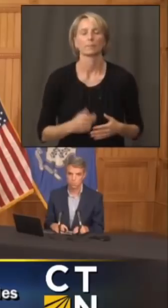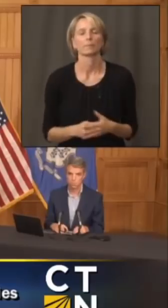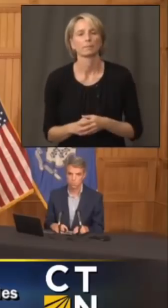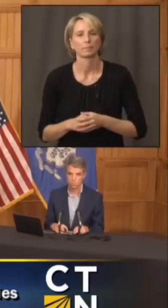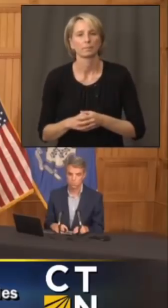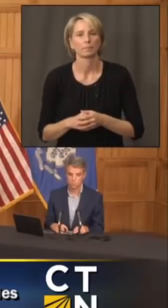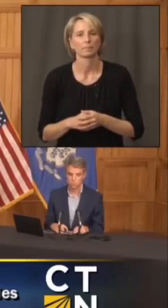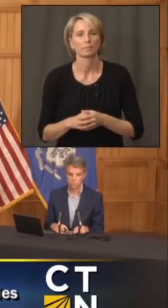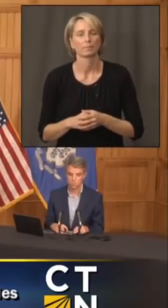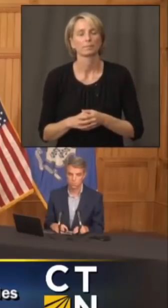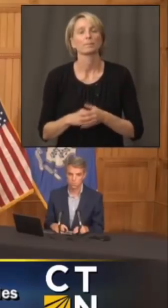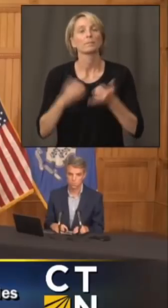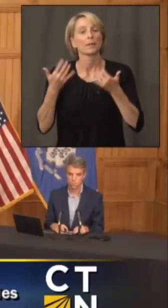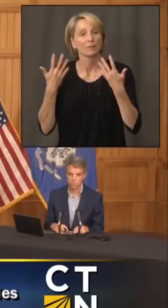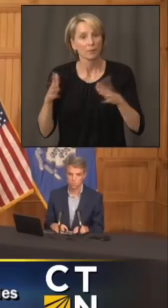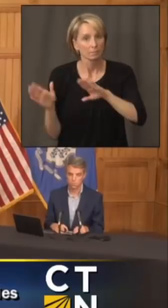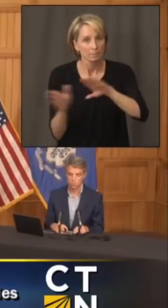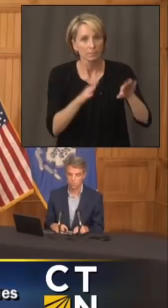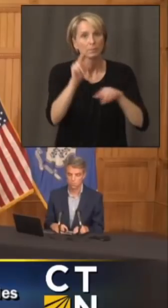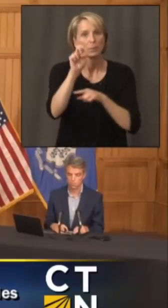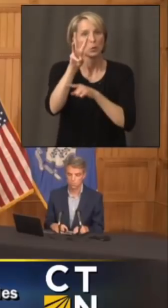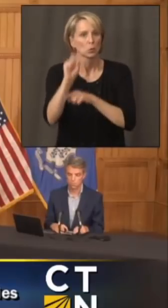Fox 61.